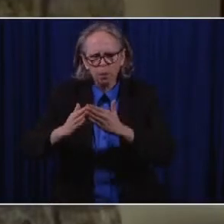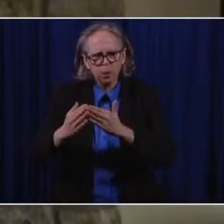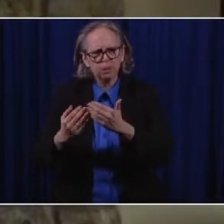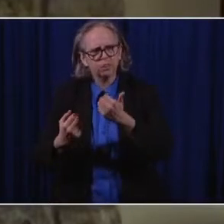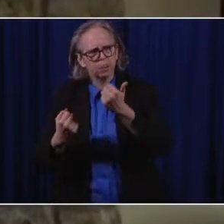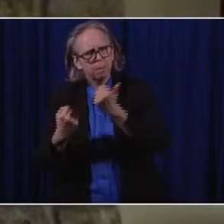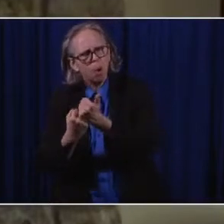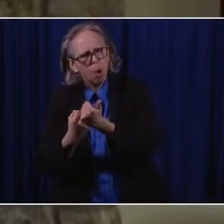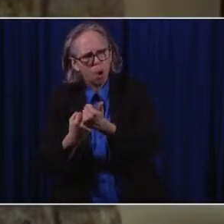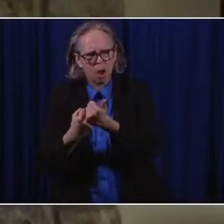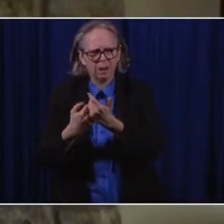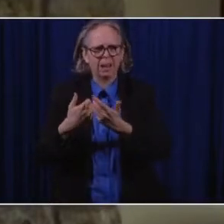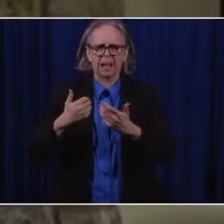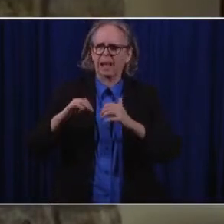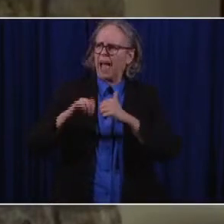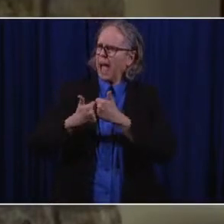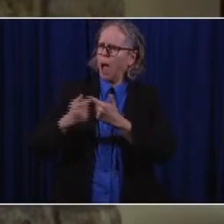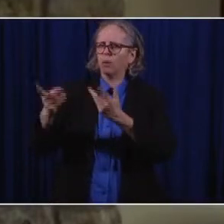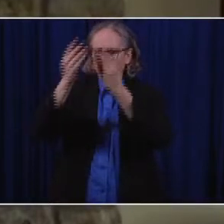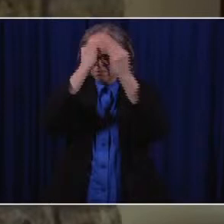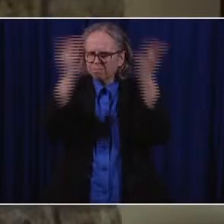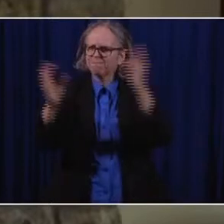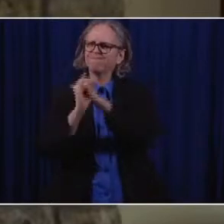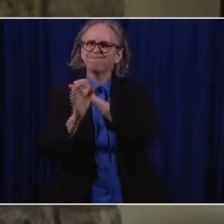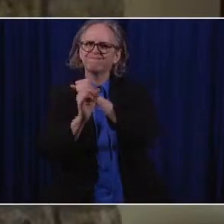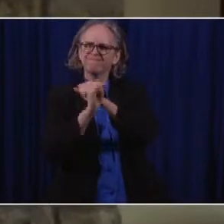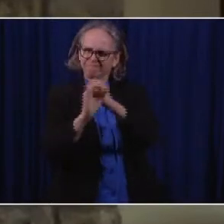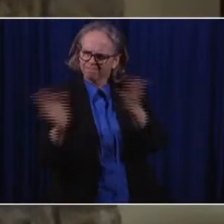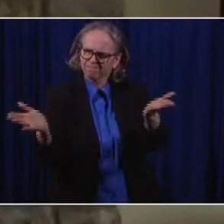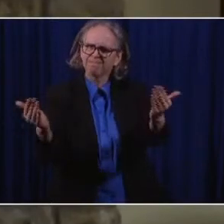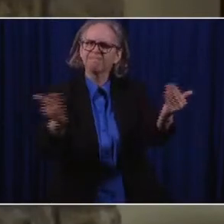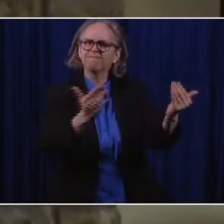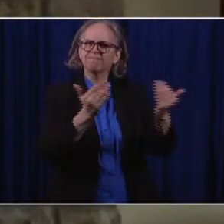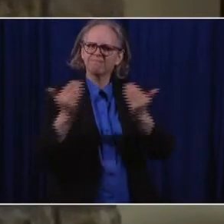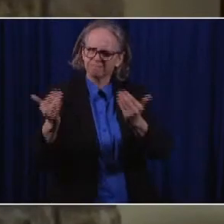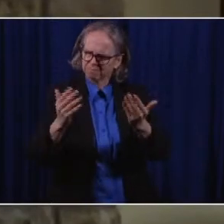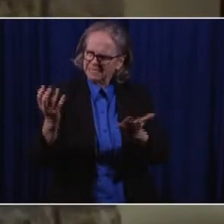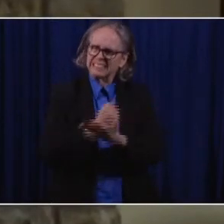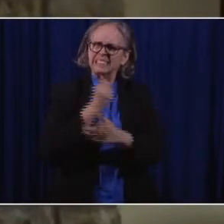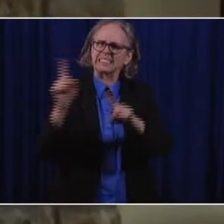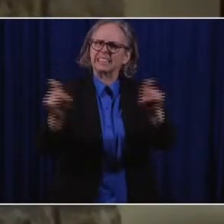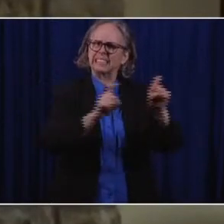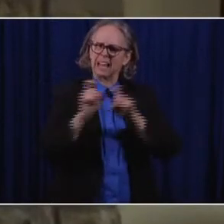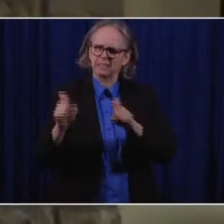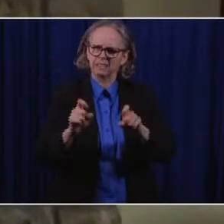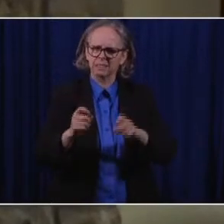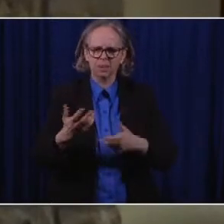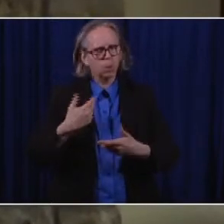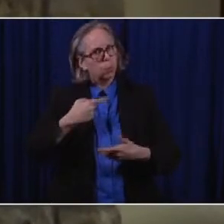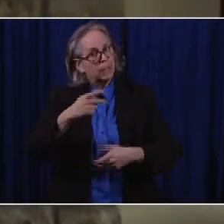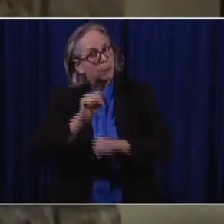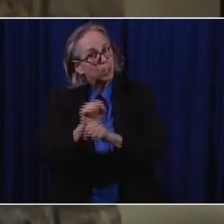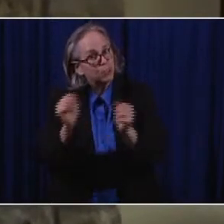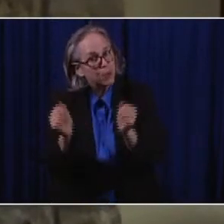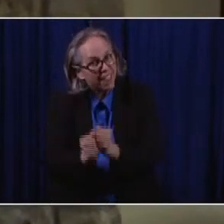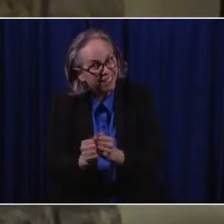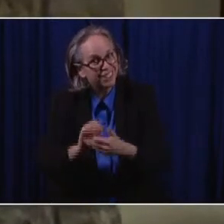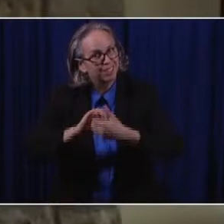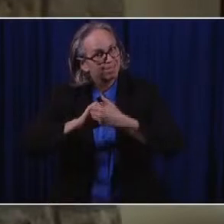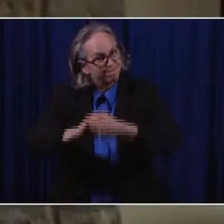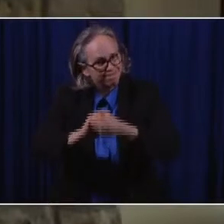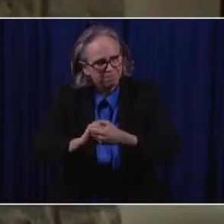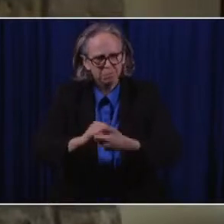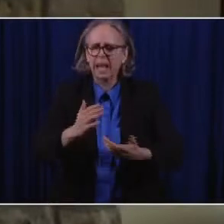word out and get people there so that they can be tested. So we would love to do that.